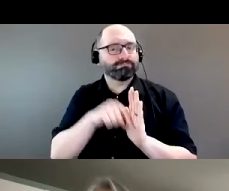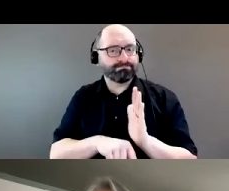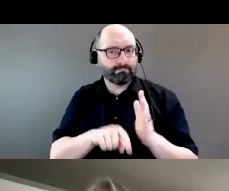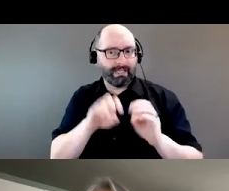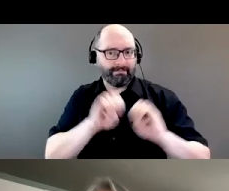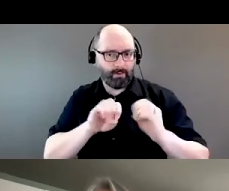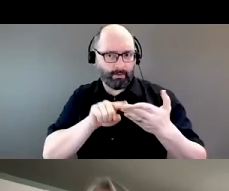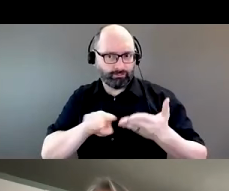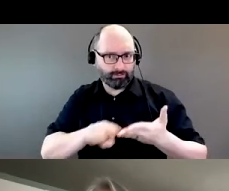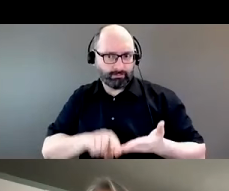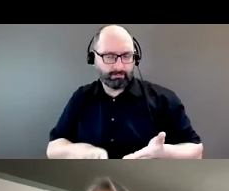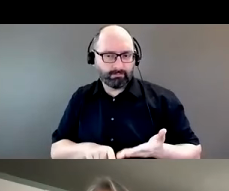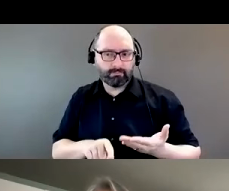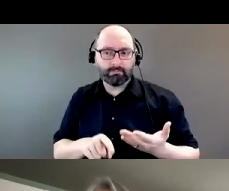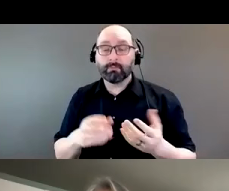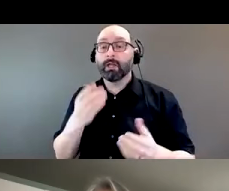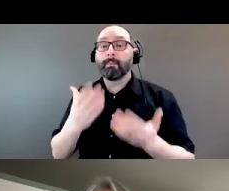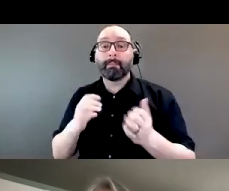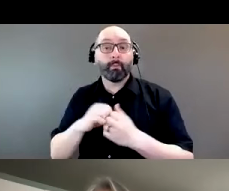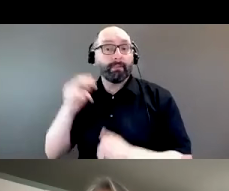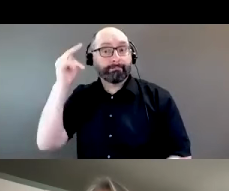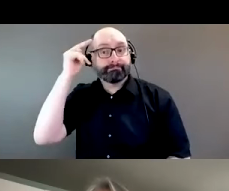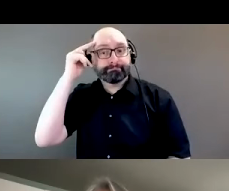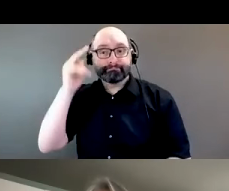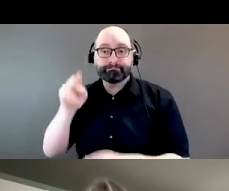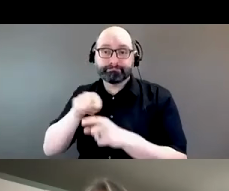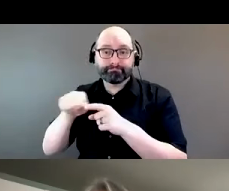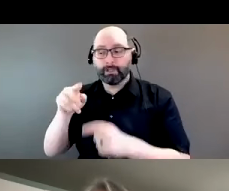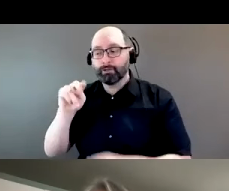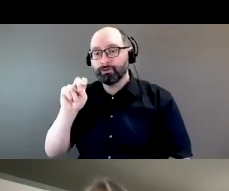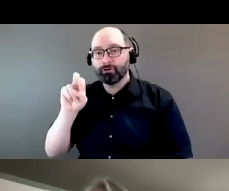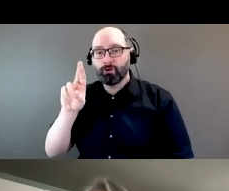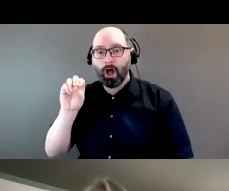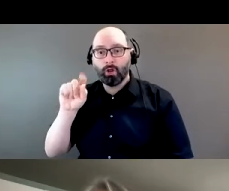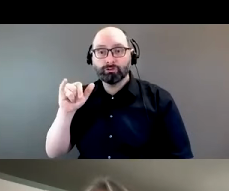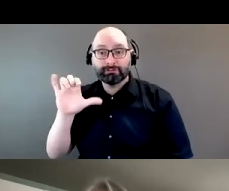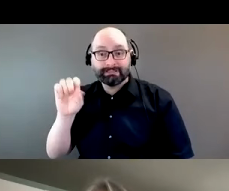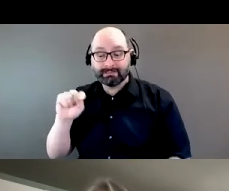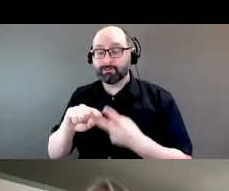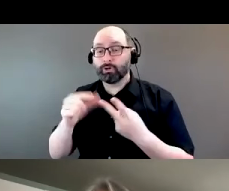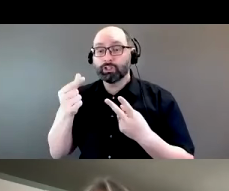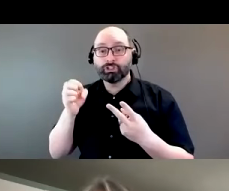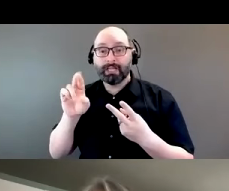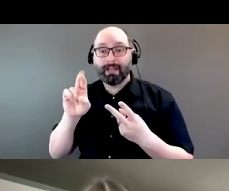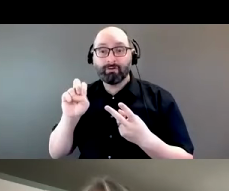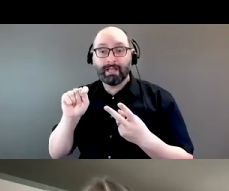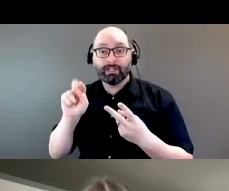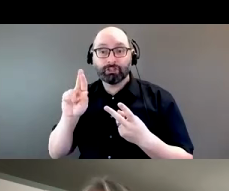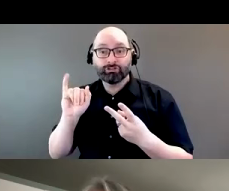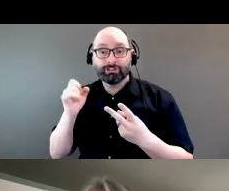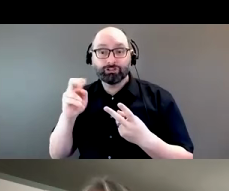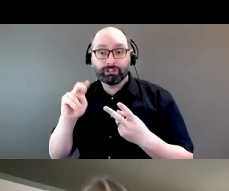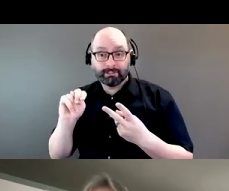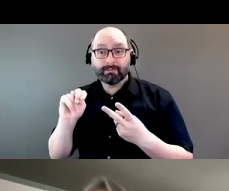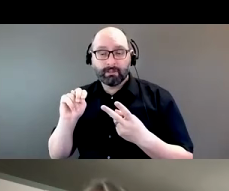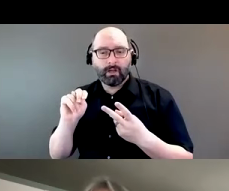you know, either, you know, a neurologist or geriatrician and try to identify exactly what's the